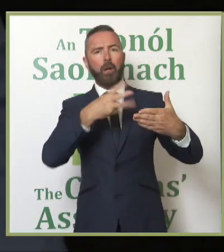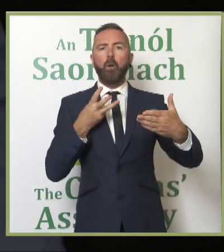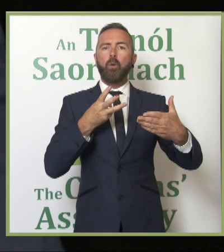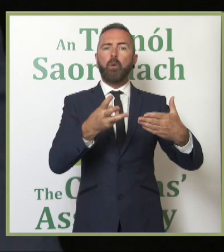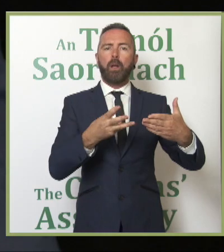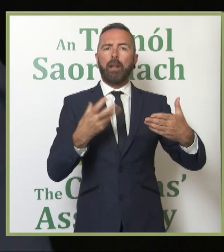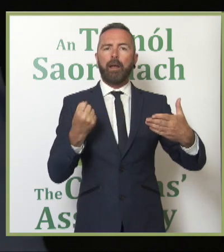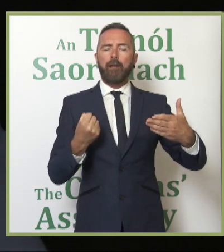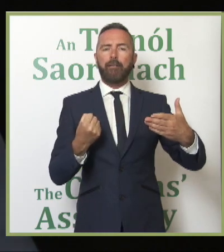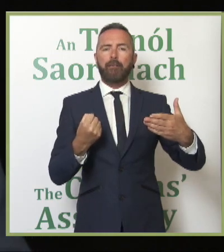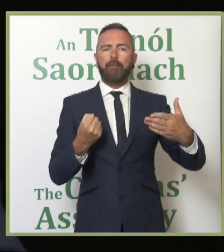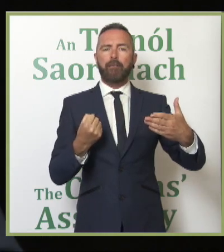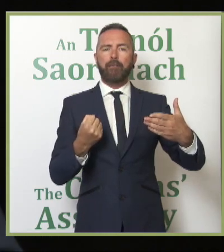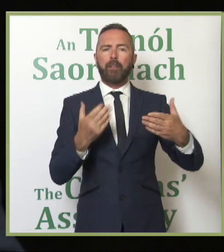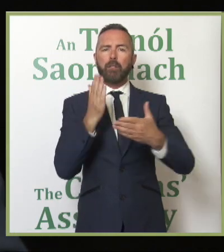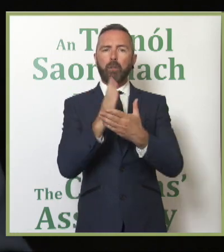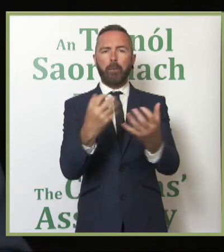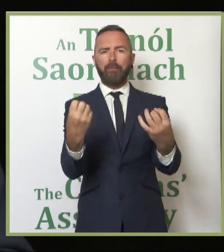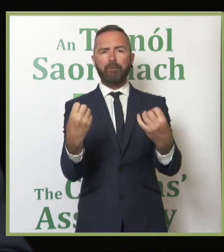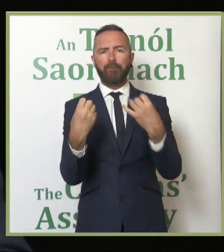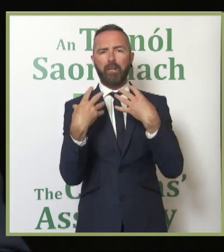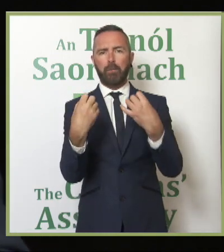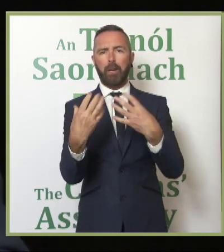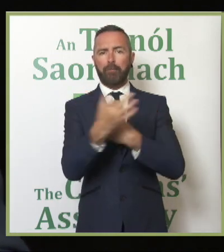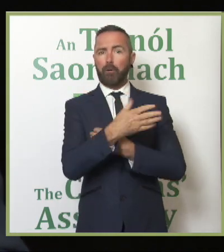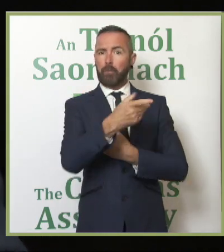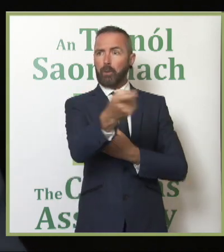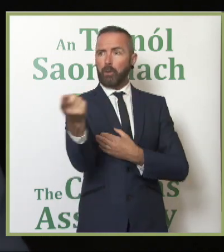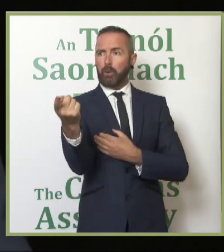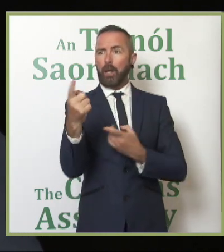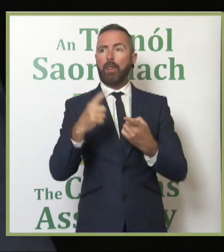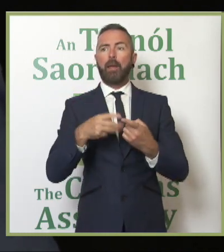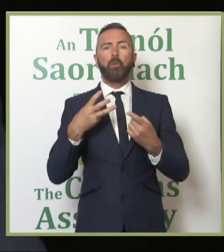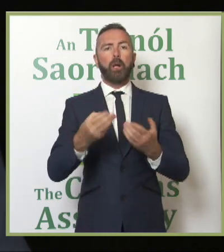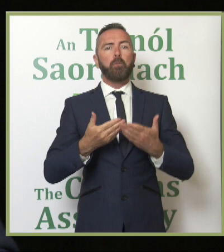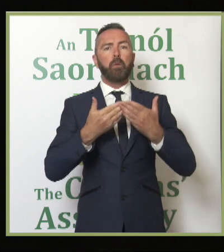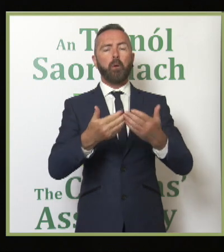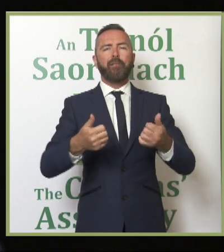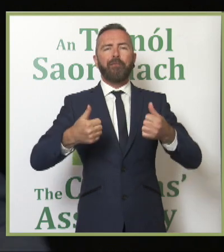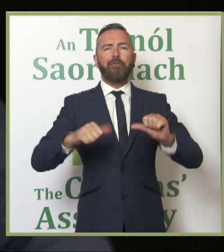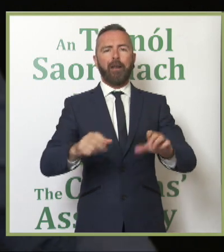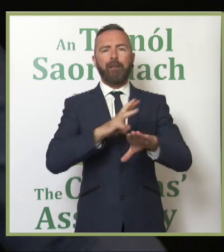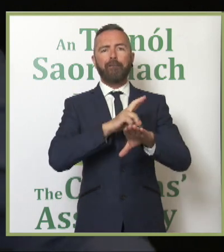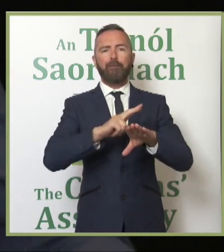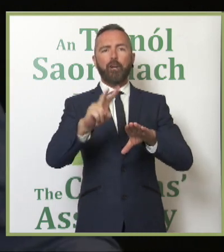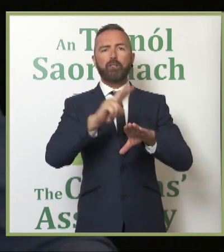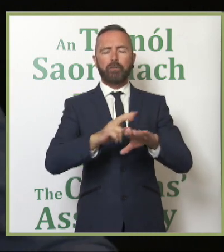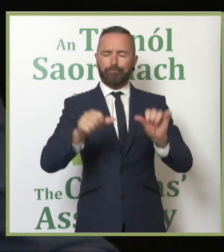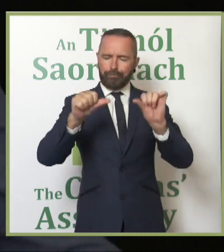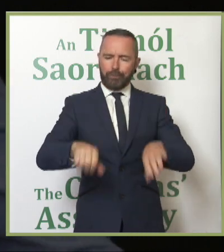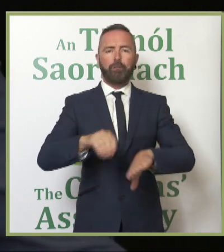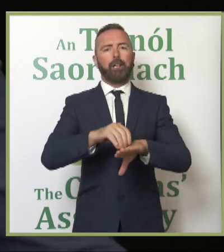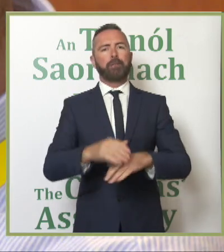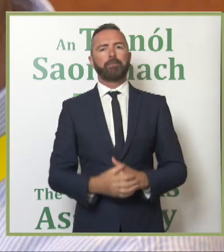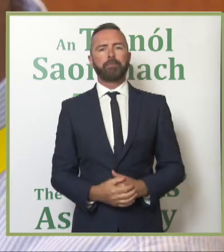be inviting feedback from you, and then we'll be proposing a final version of the work programme for you to sign off on. I think it's